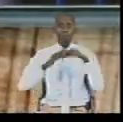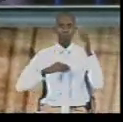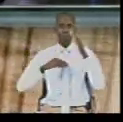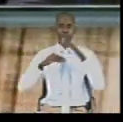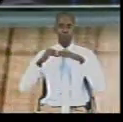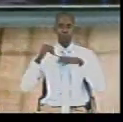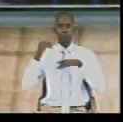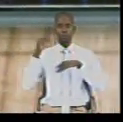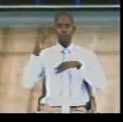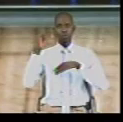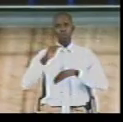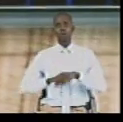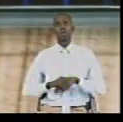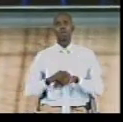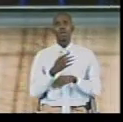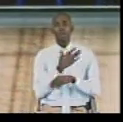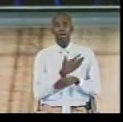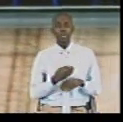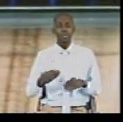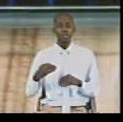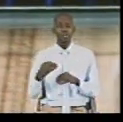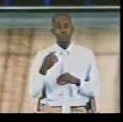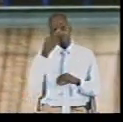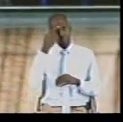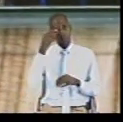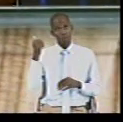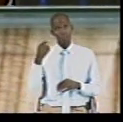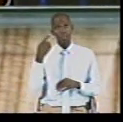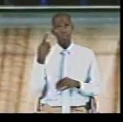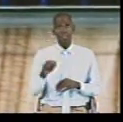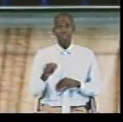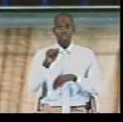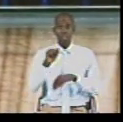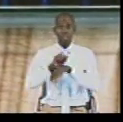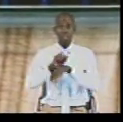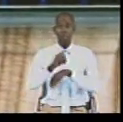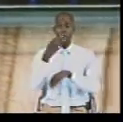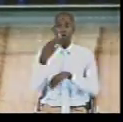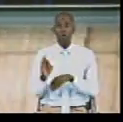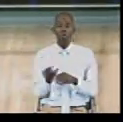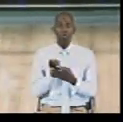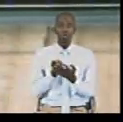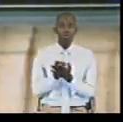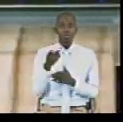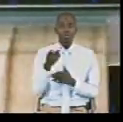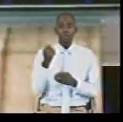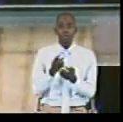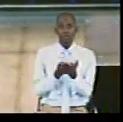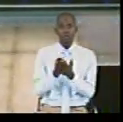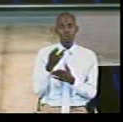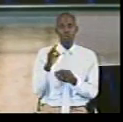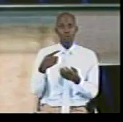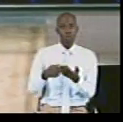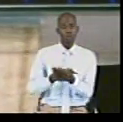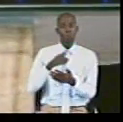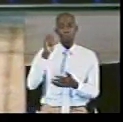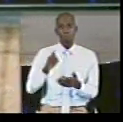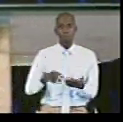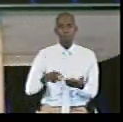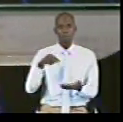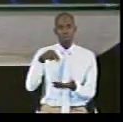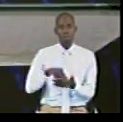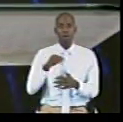build, because the temple of truth, the truth of the gospel, must stand on a pillar,